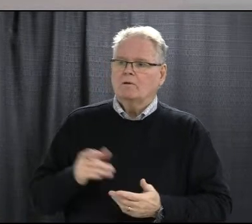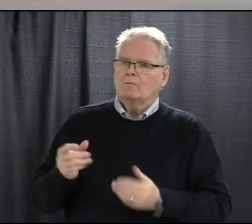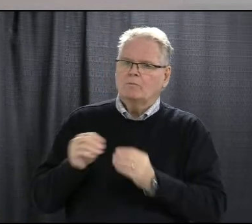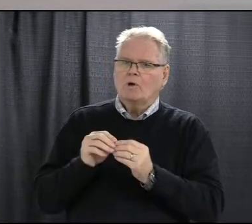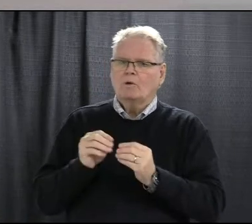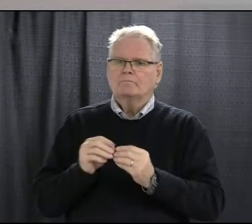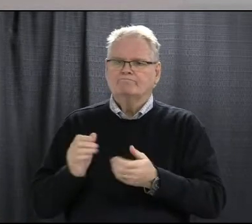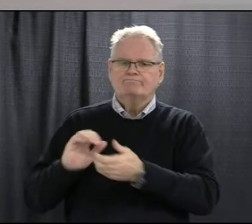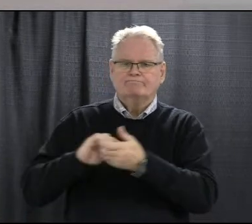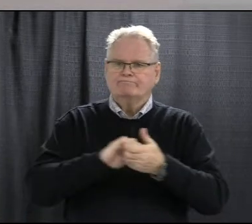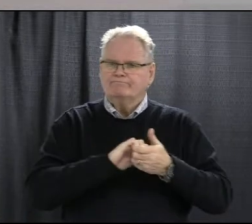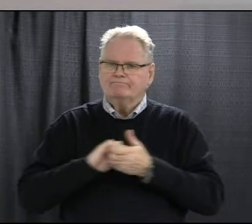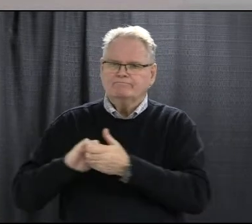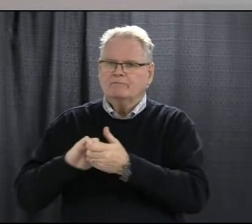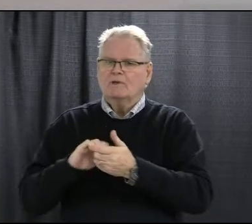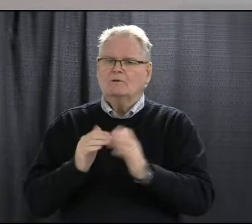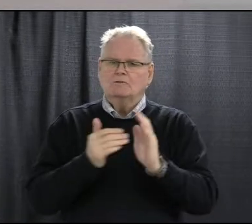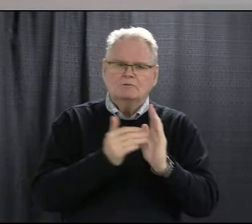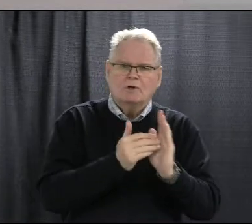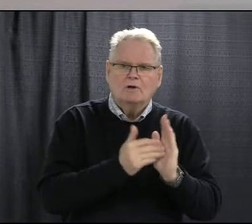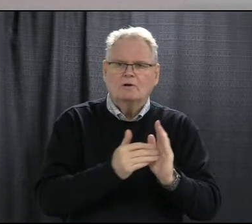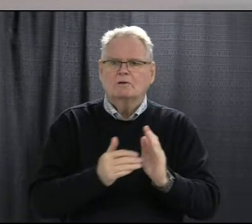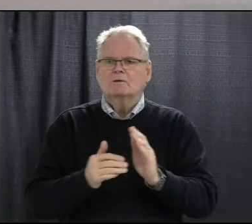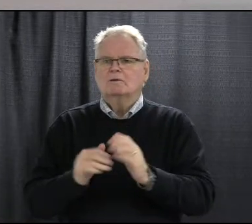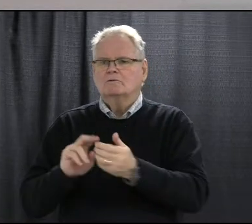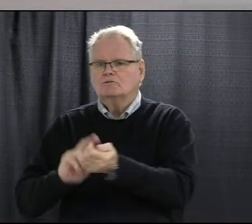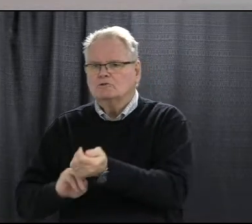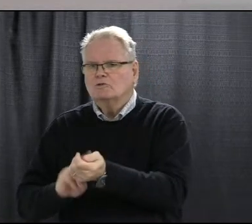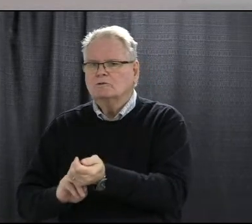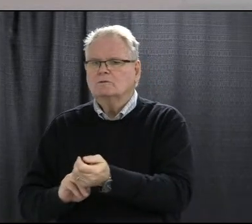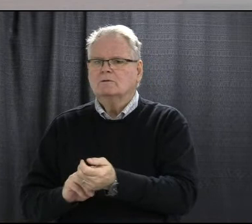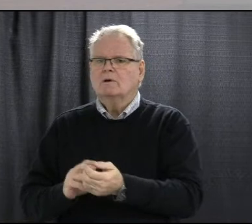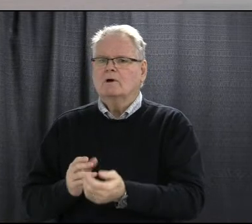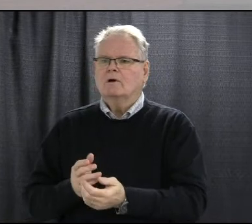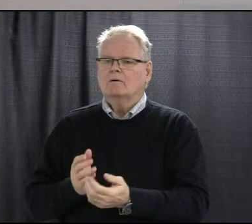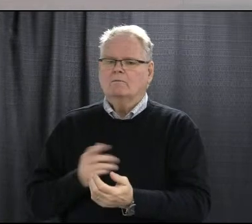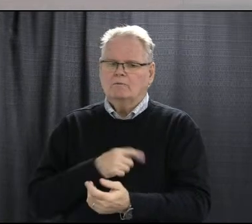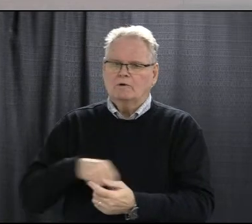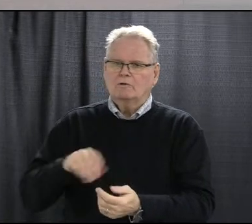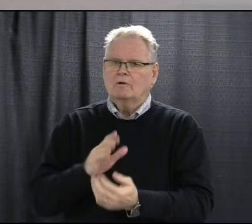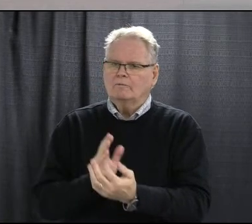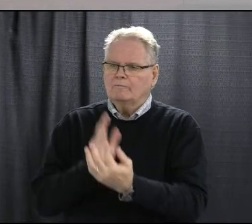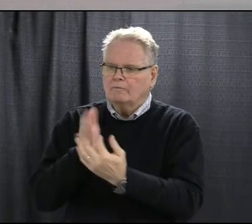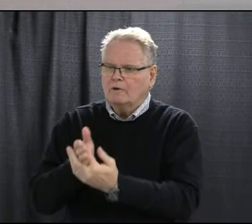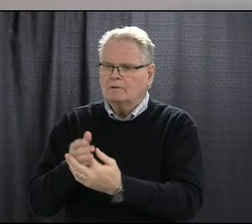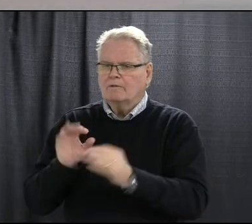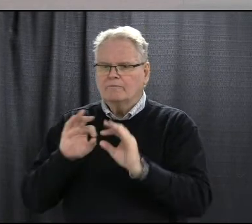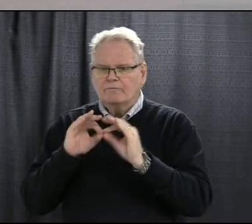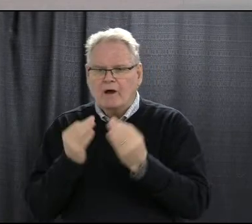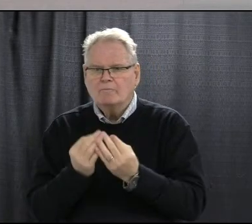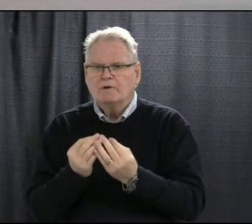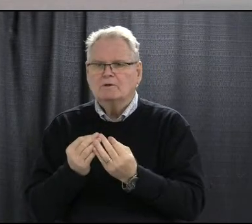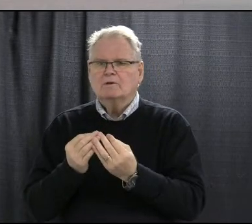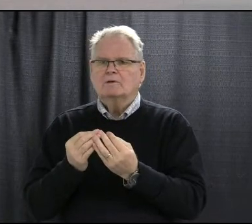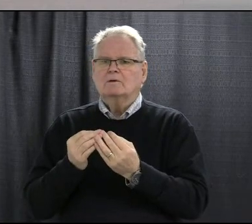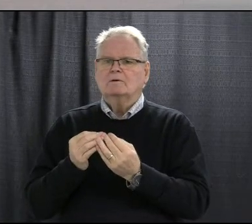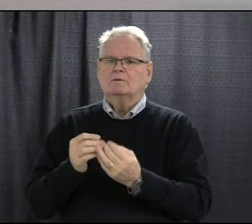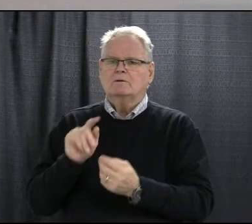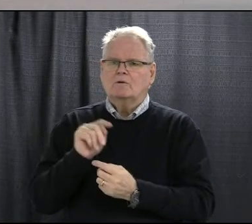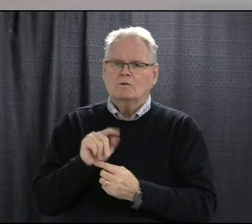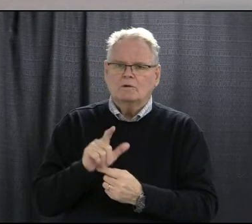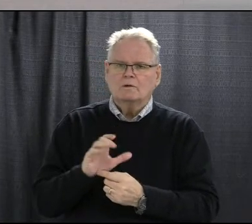to have interventions in the community through family care teams to prevent frailty and manage frailty